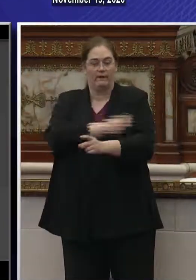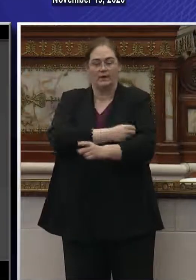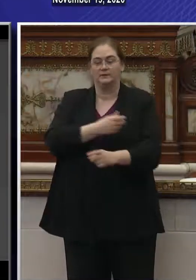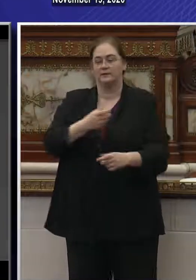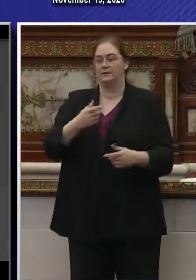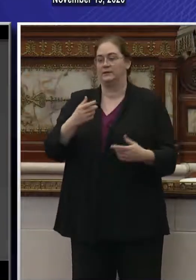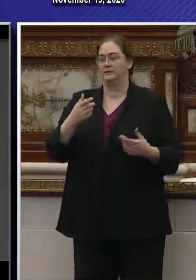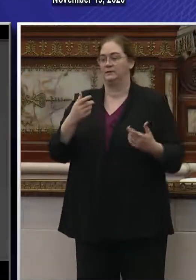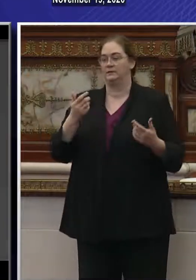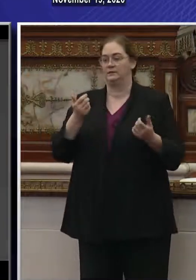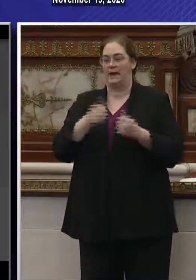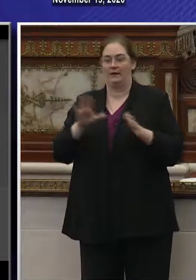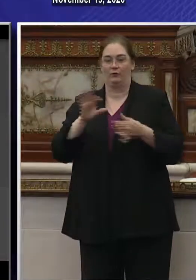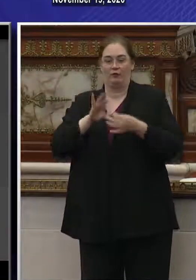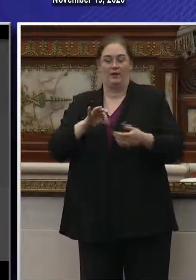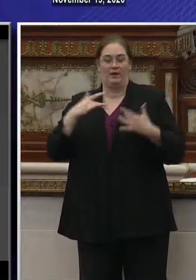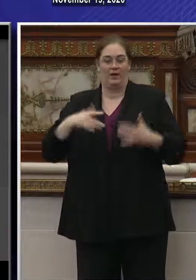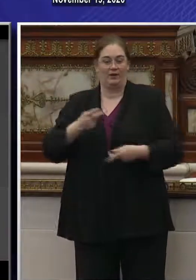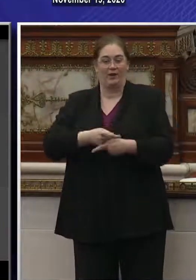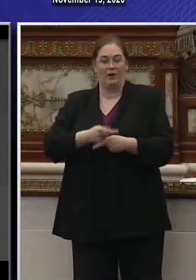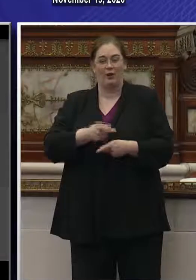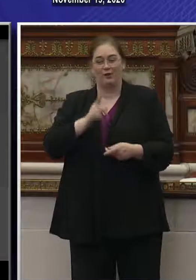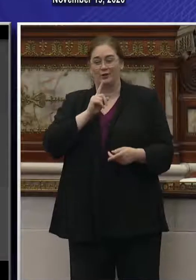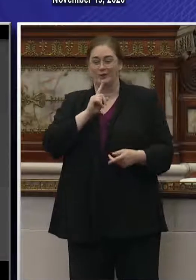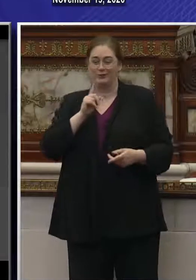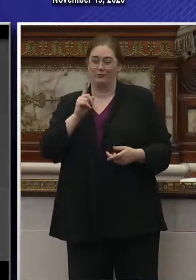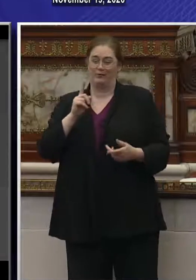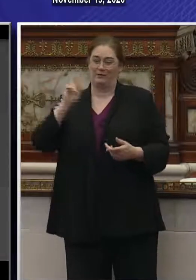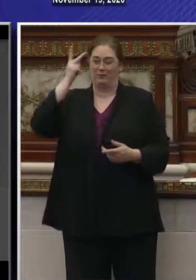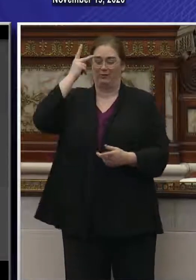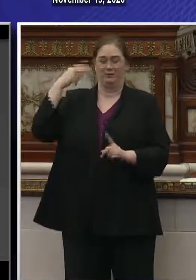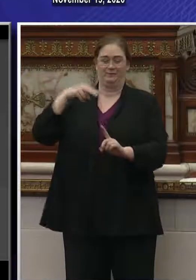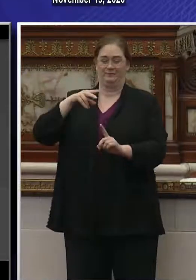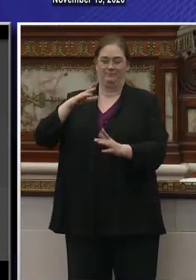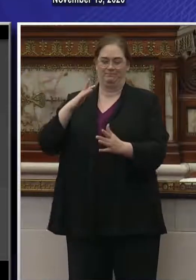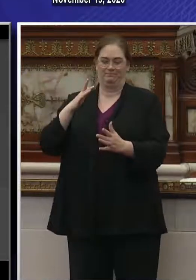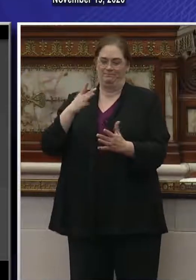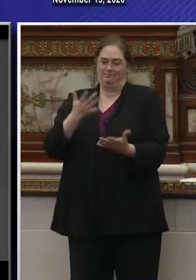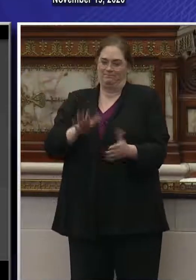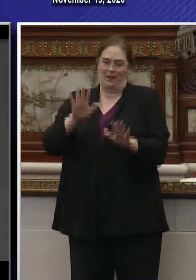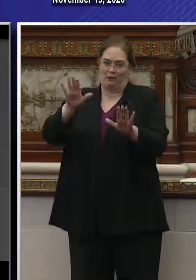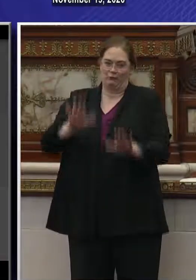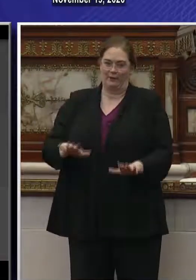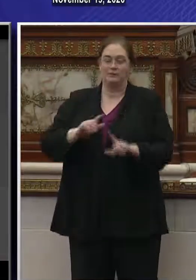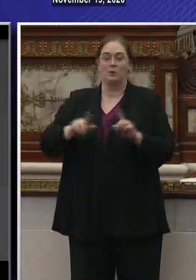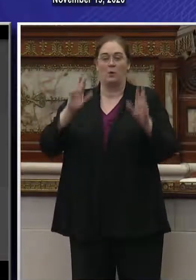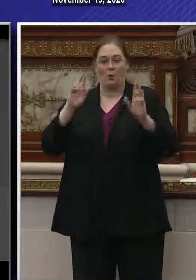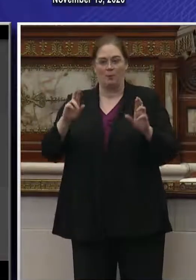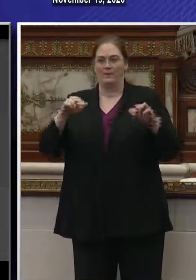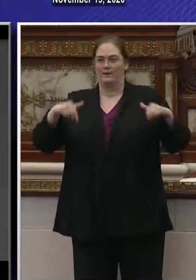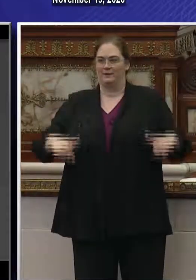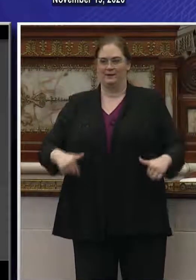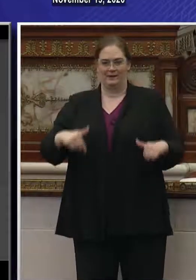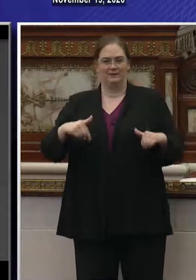behind anything healthcare related, is actually really poor. So we hope that these hearings help you understand